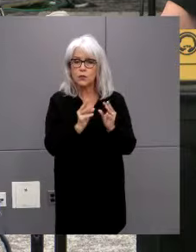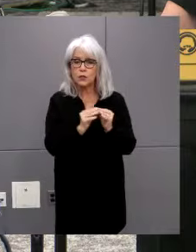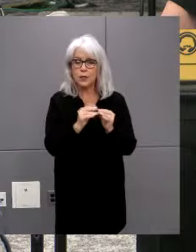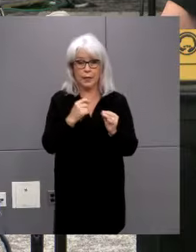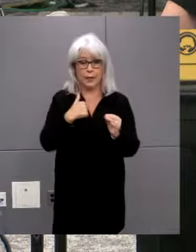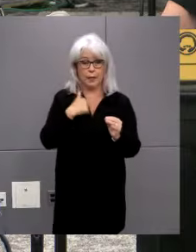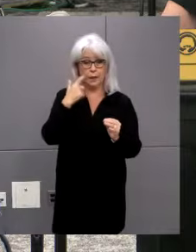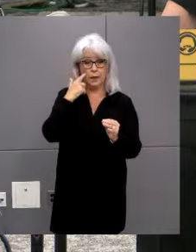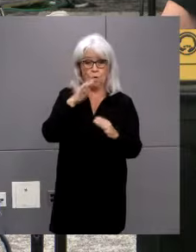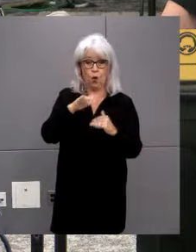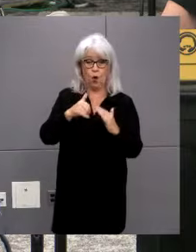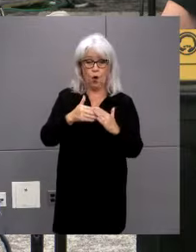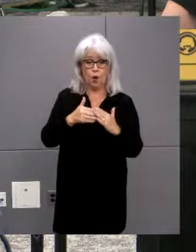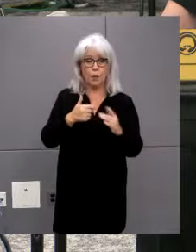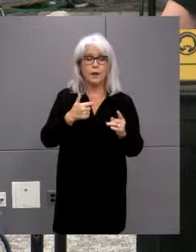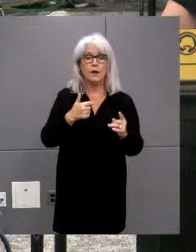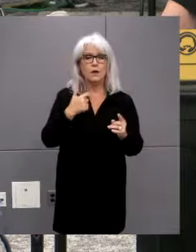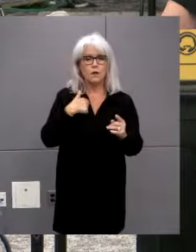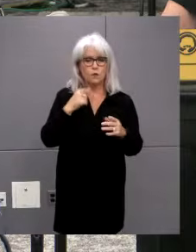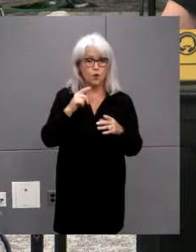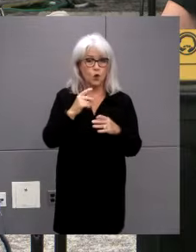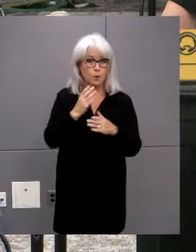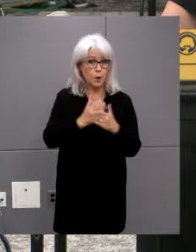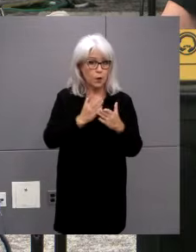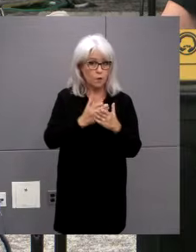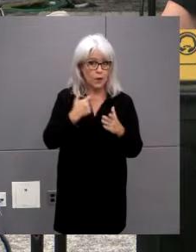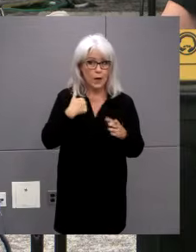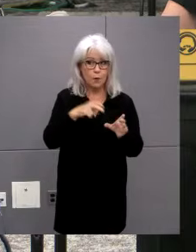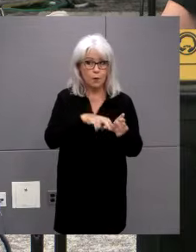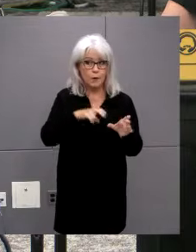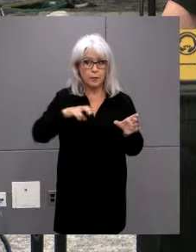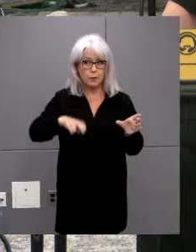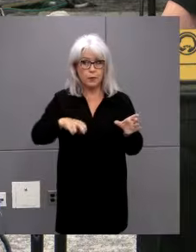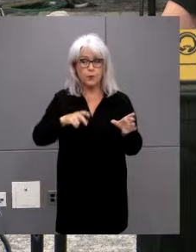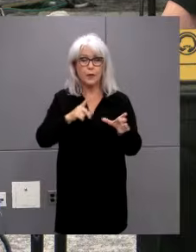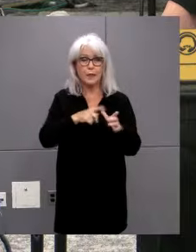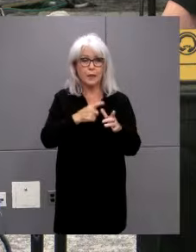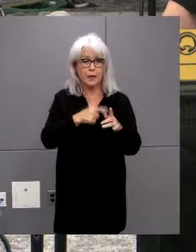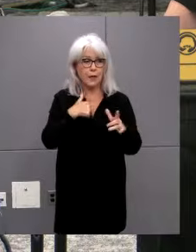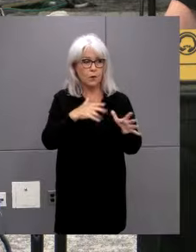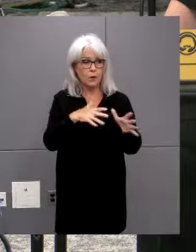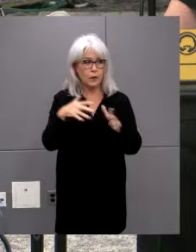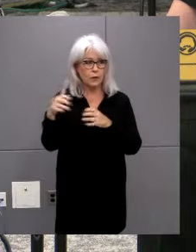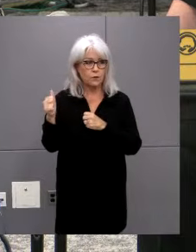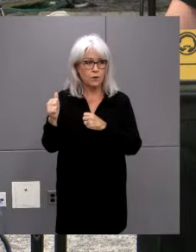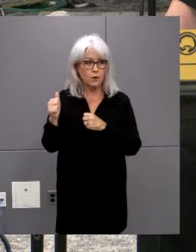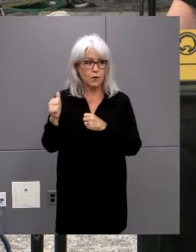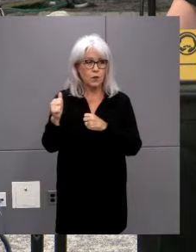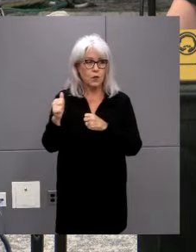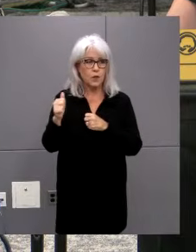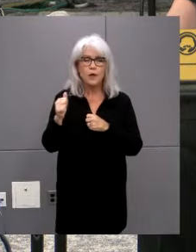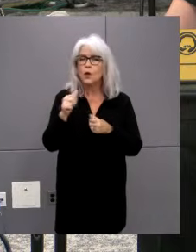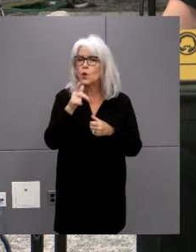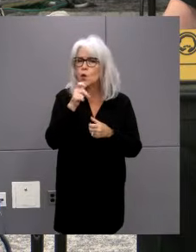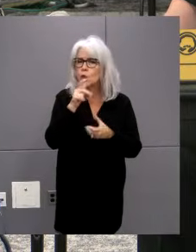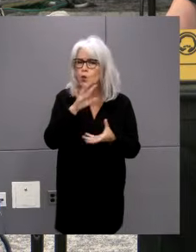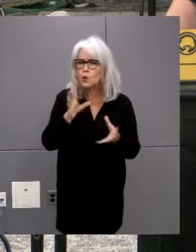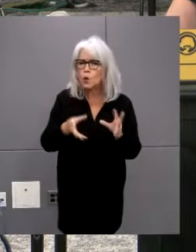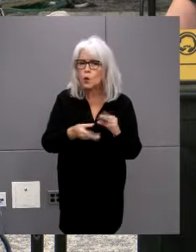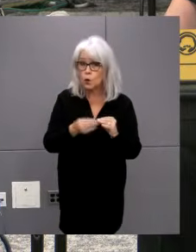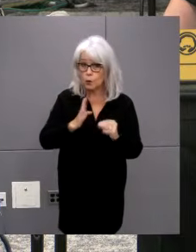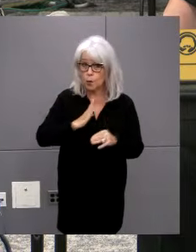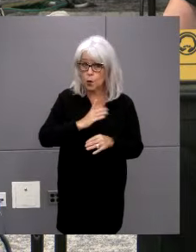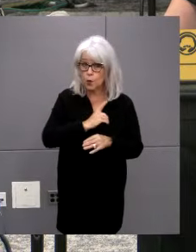Well, I will be with the rest of you for part of it, and then I will be leaving. But who in total? The